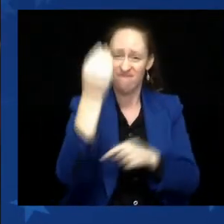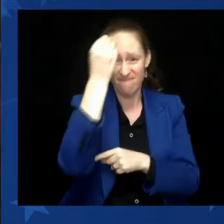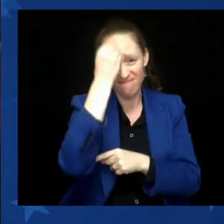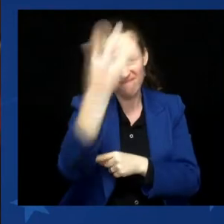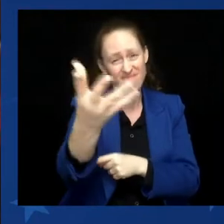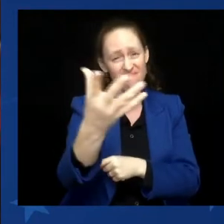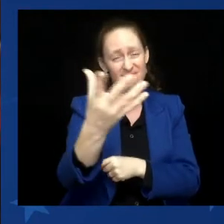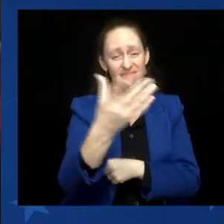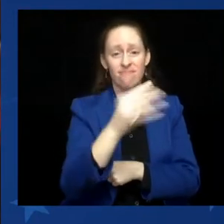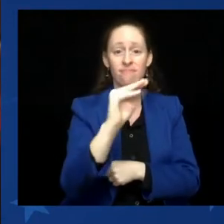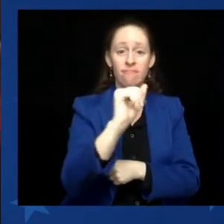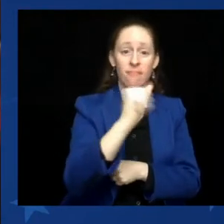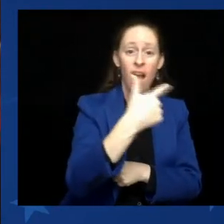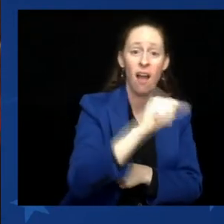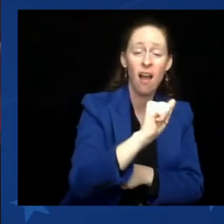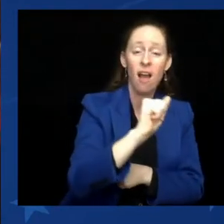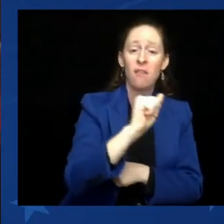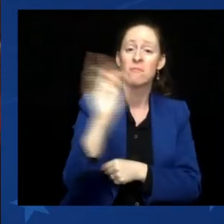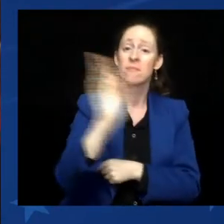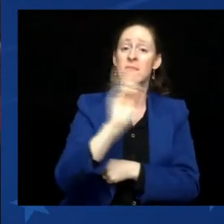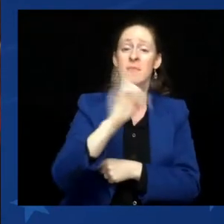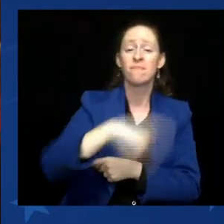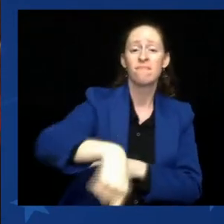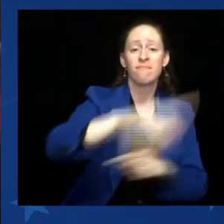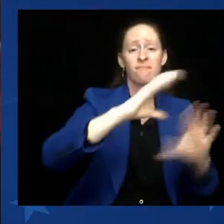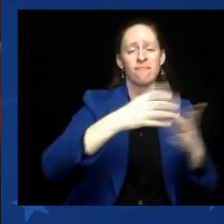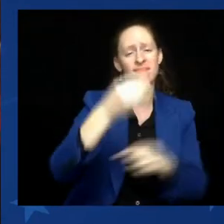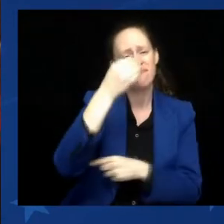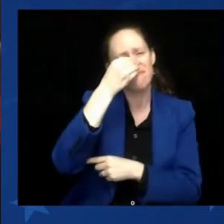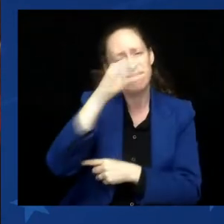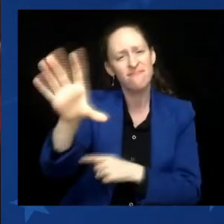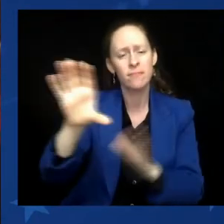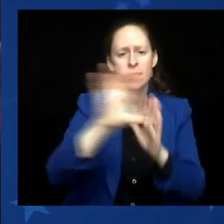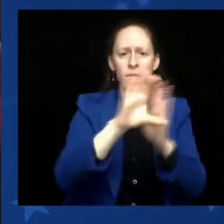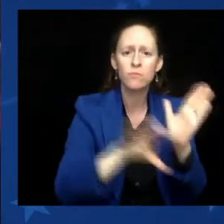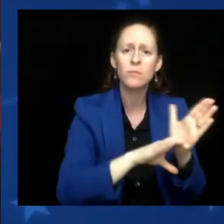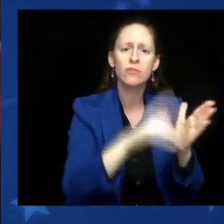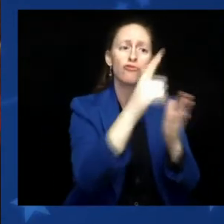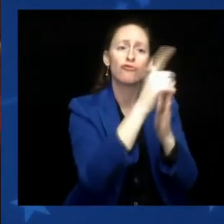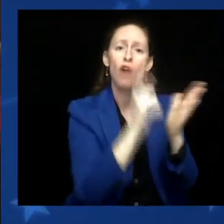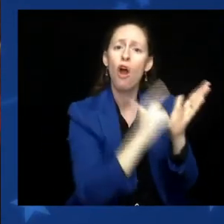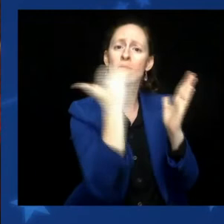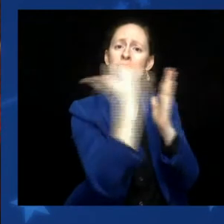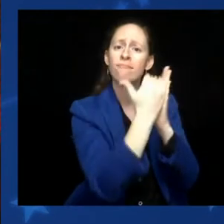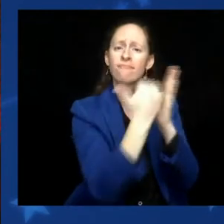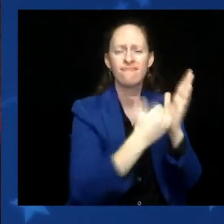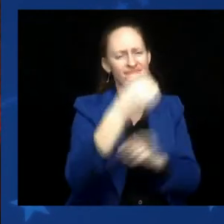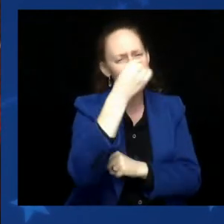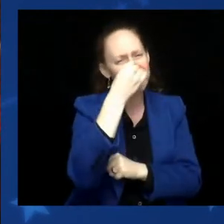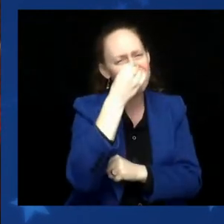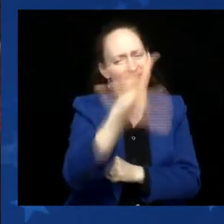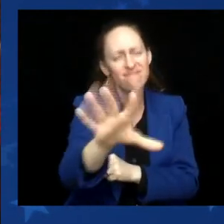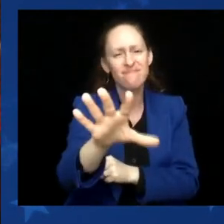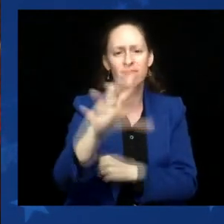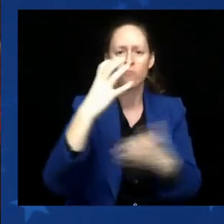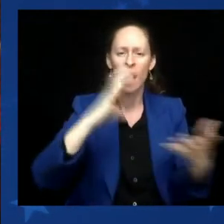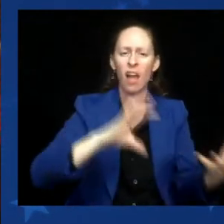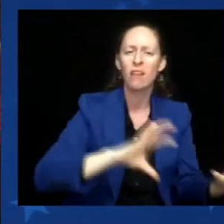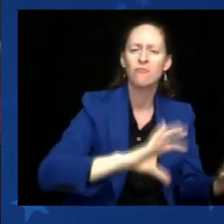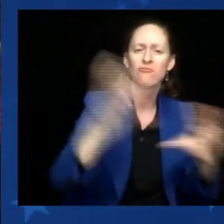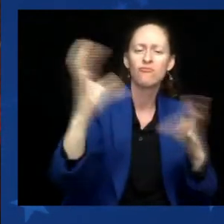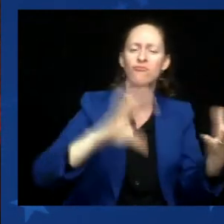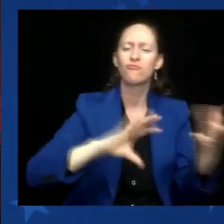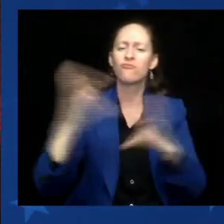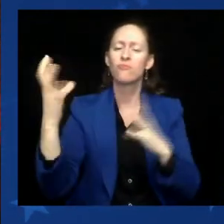not recognize the will of the people. They refuse to accept the results of a free election. And they're working